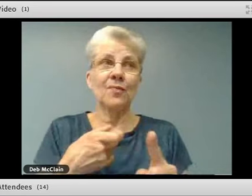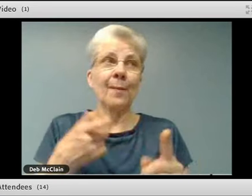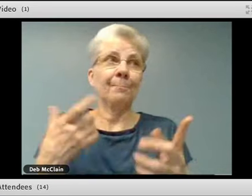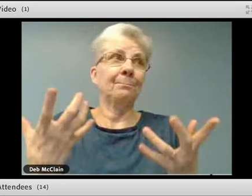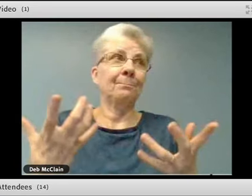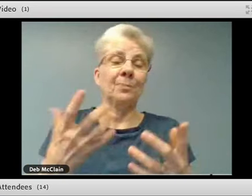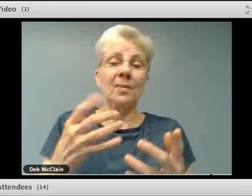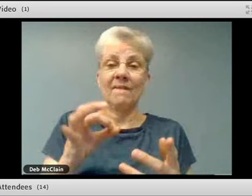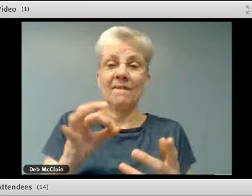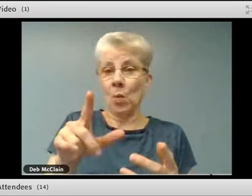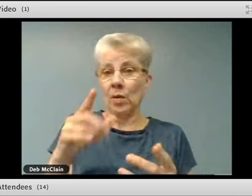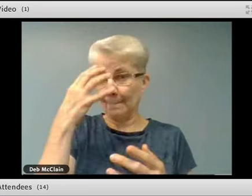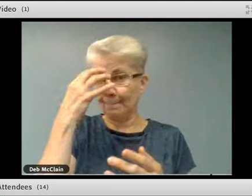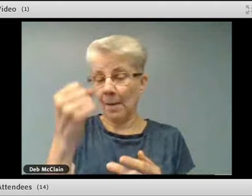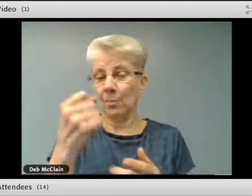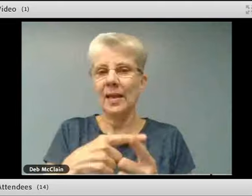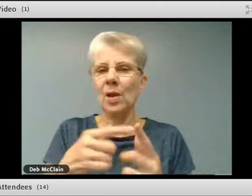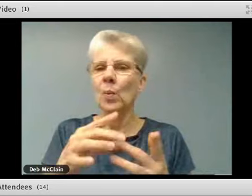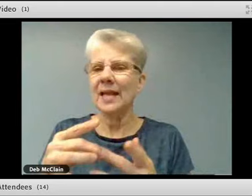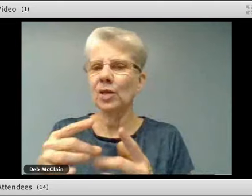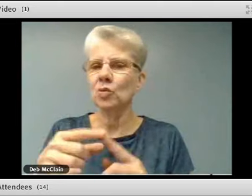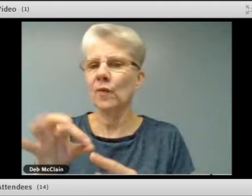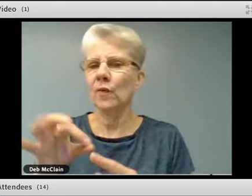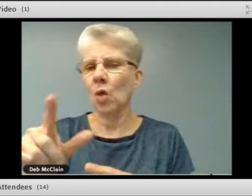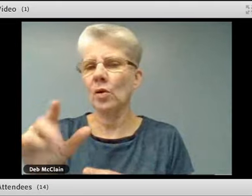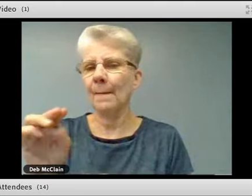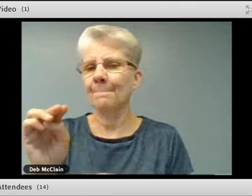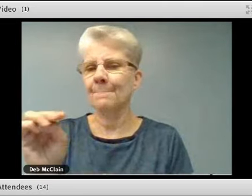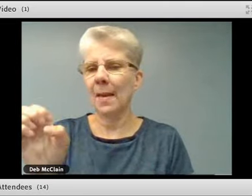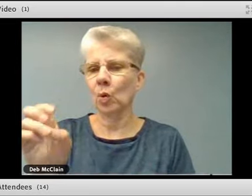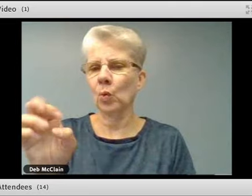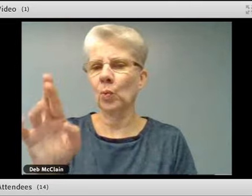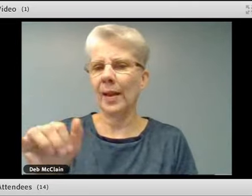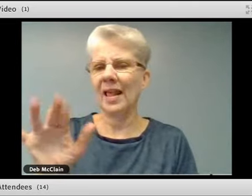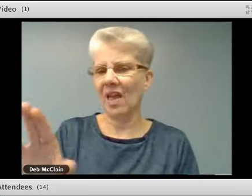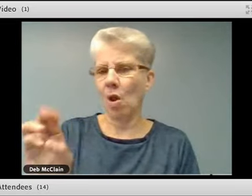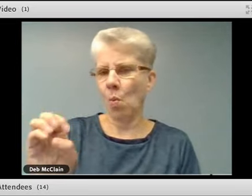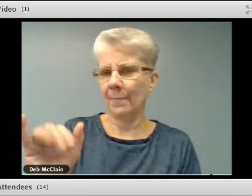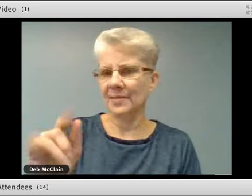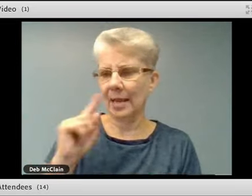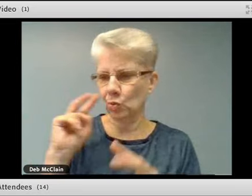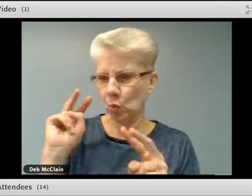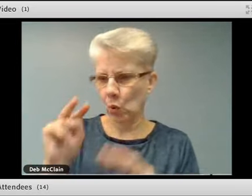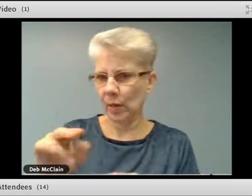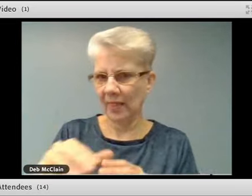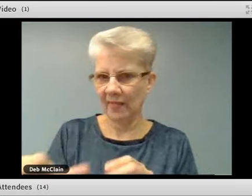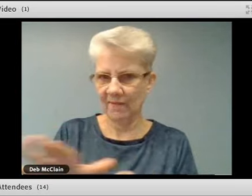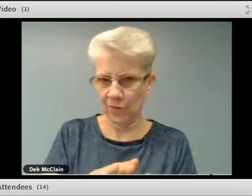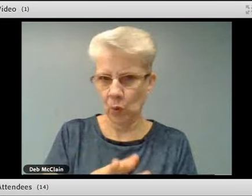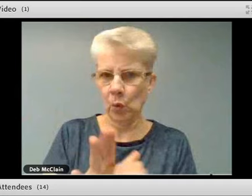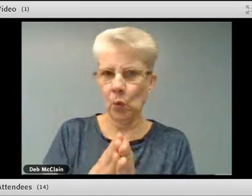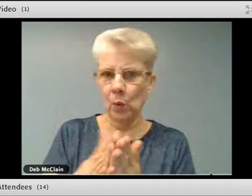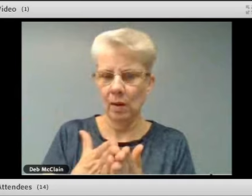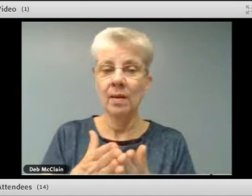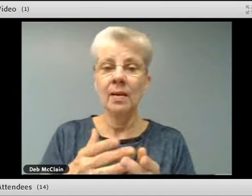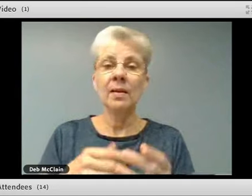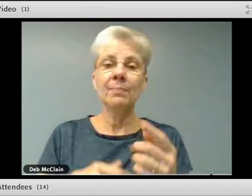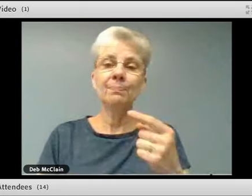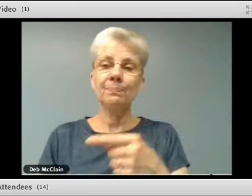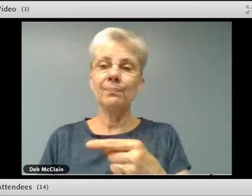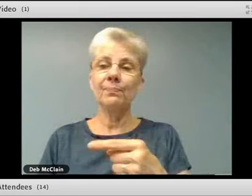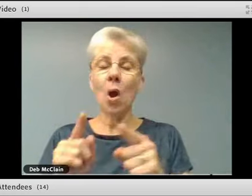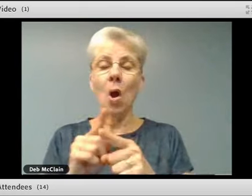Florida Memory, it would take you to Florida Memory's website to view the full item. And here you'll see that there is actually